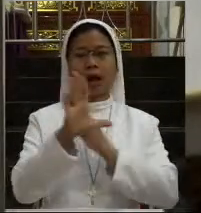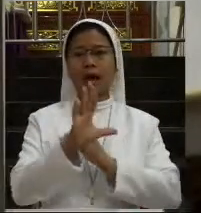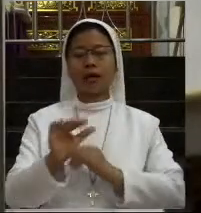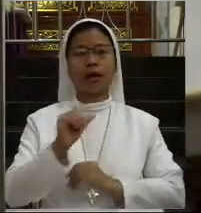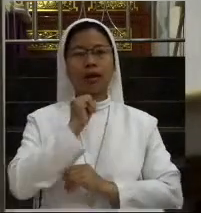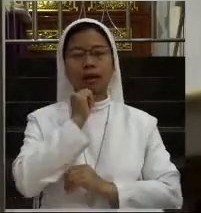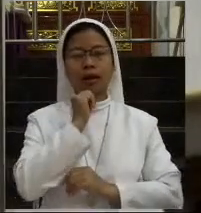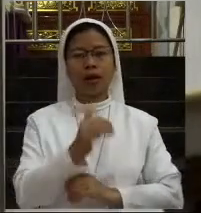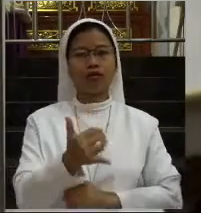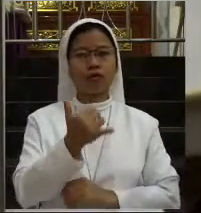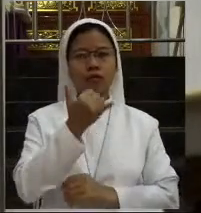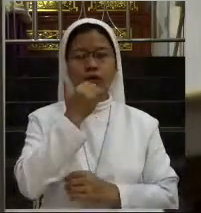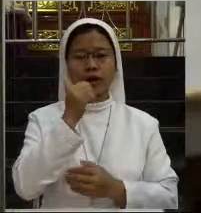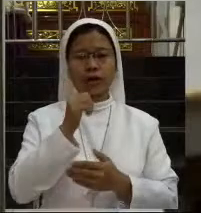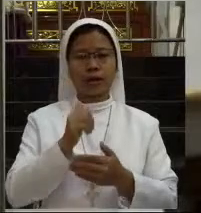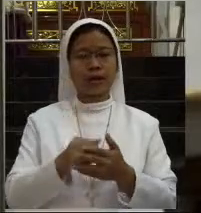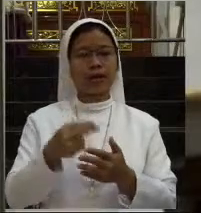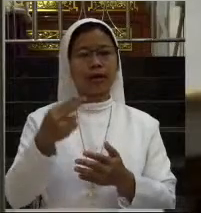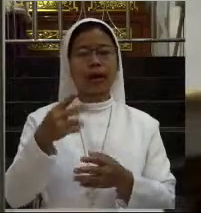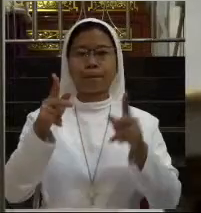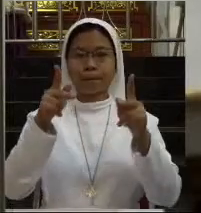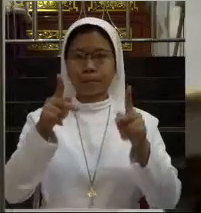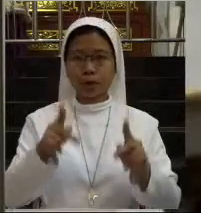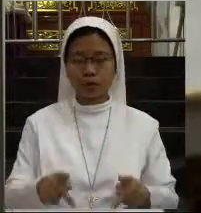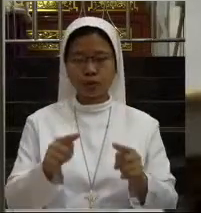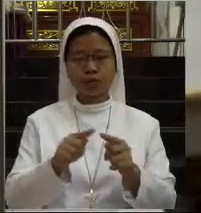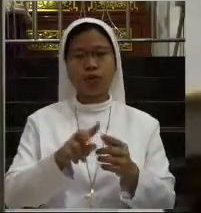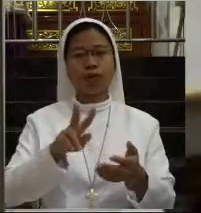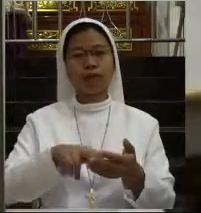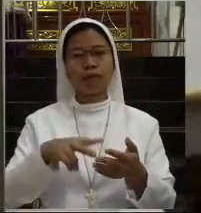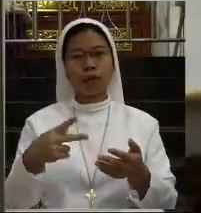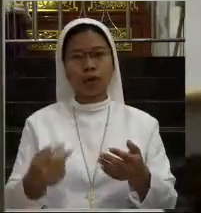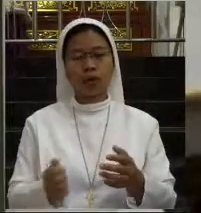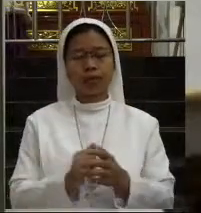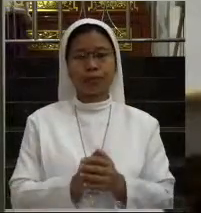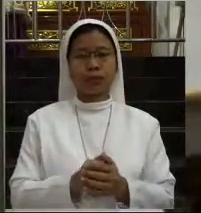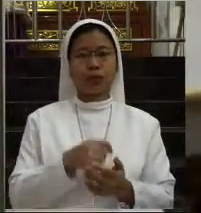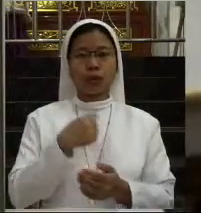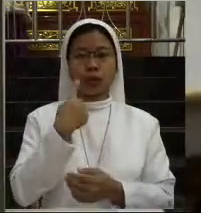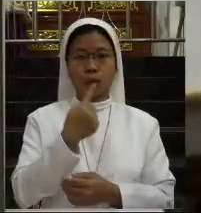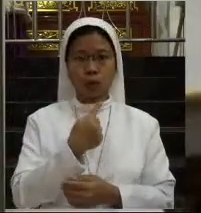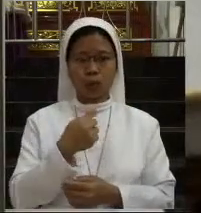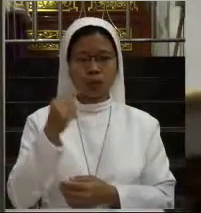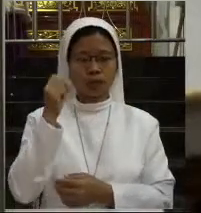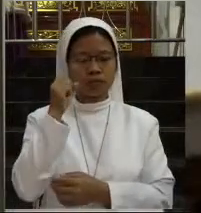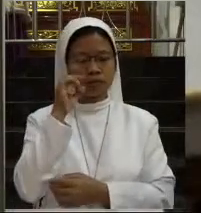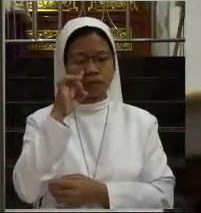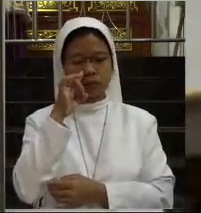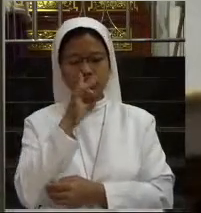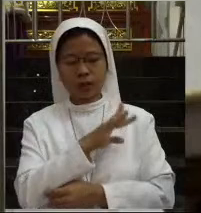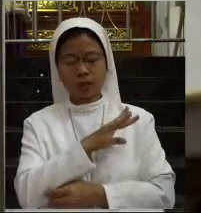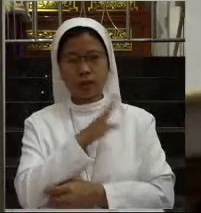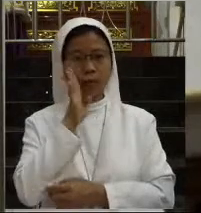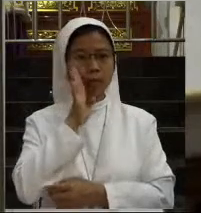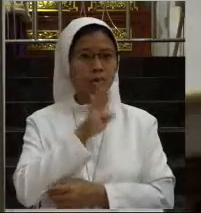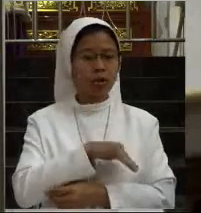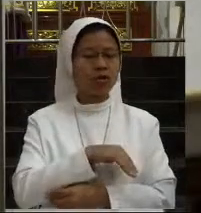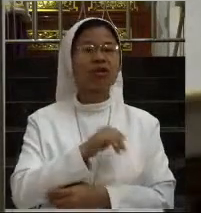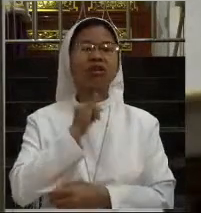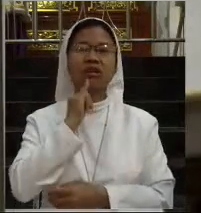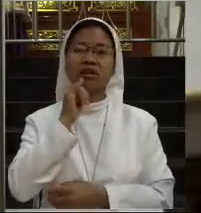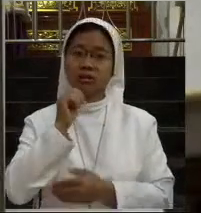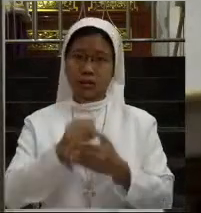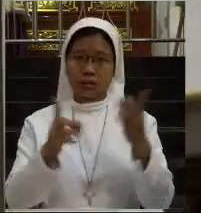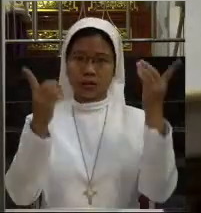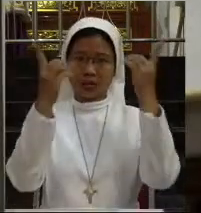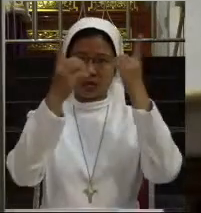him to cause a fall. Whoever hates his brother is in darkness.